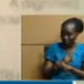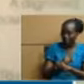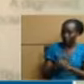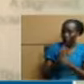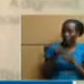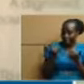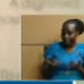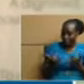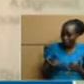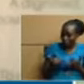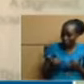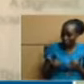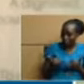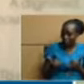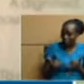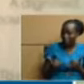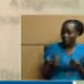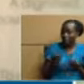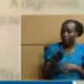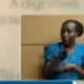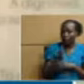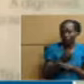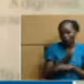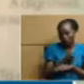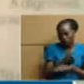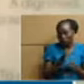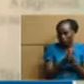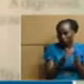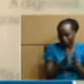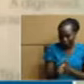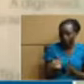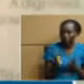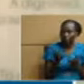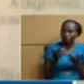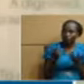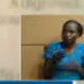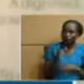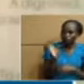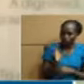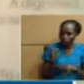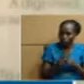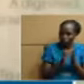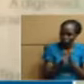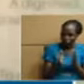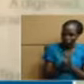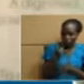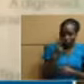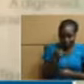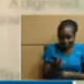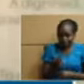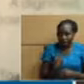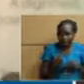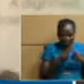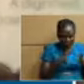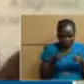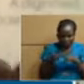at the moment, as the minister also has alluded, and also the commissioner, you see that there are various categories,